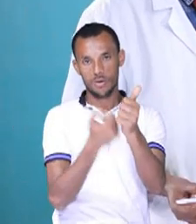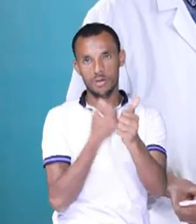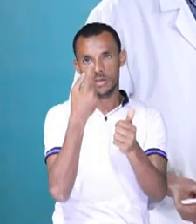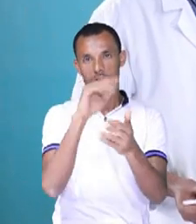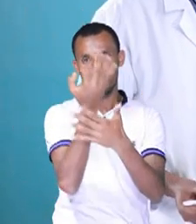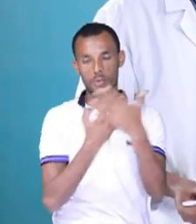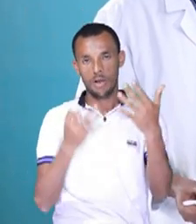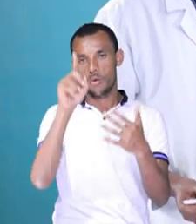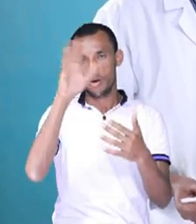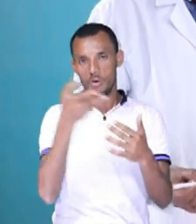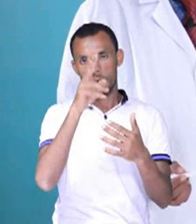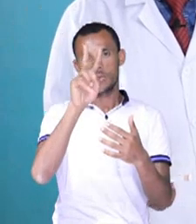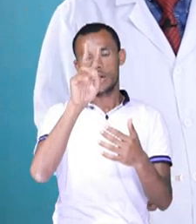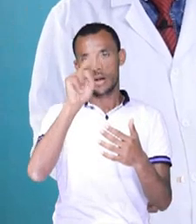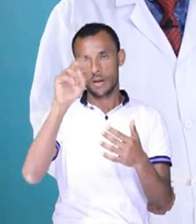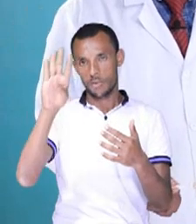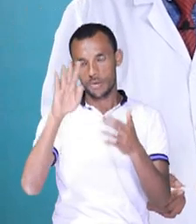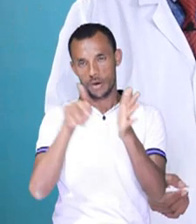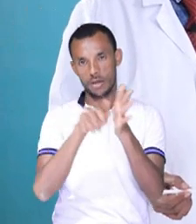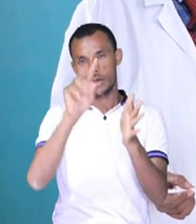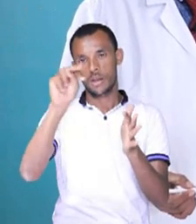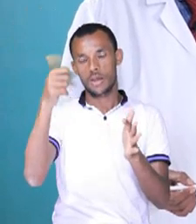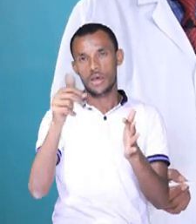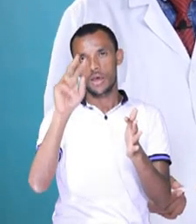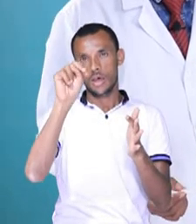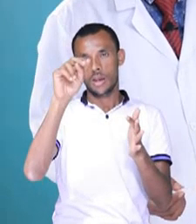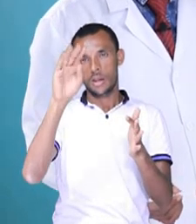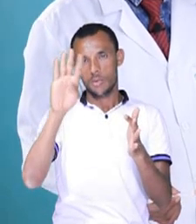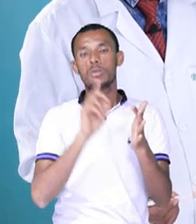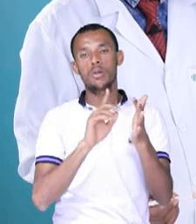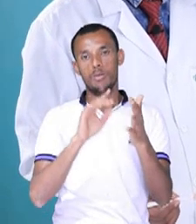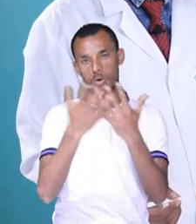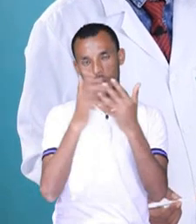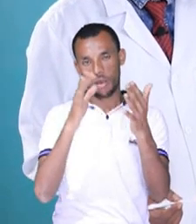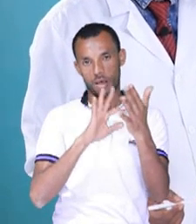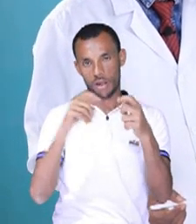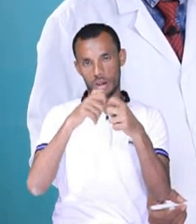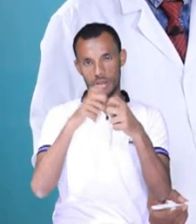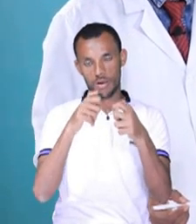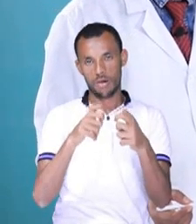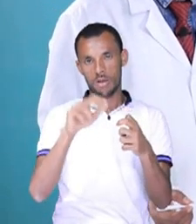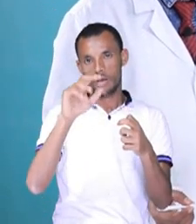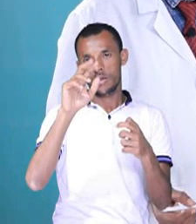The formula half of Nb minus Na. Nb what? Bonding electron. Bonding 2,